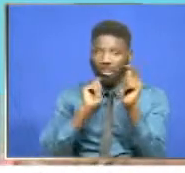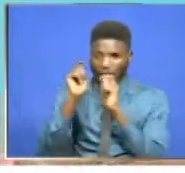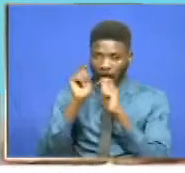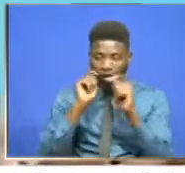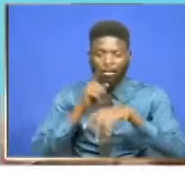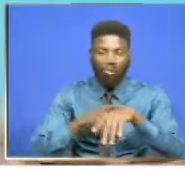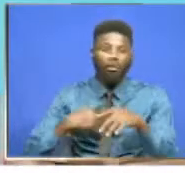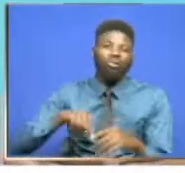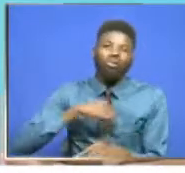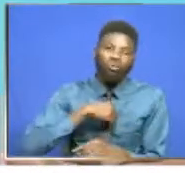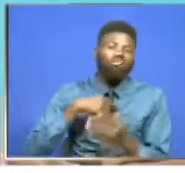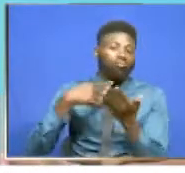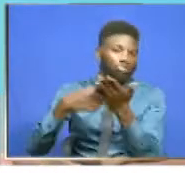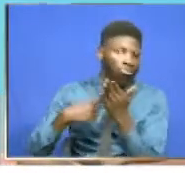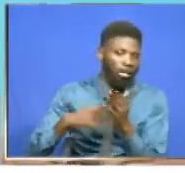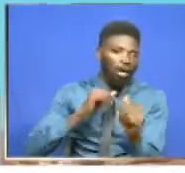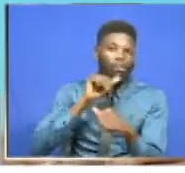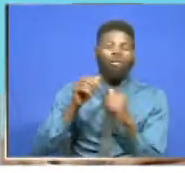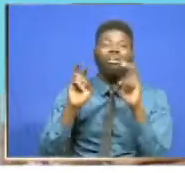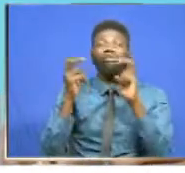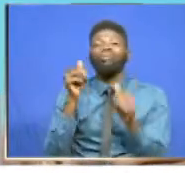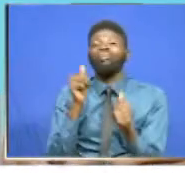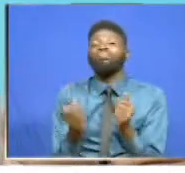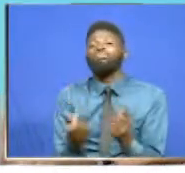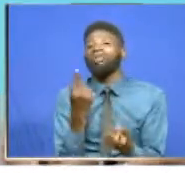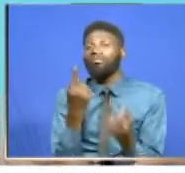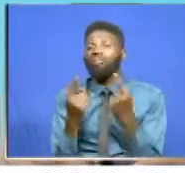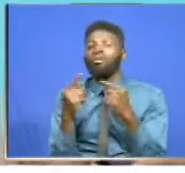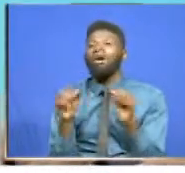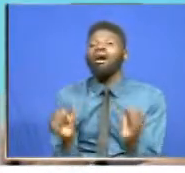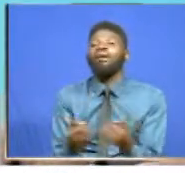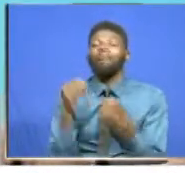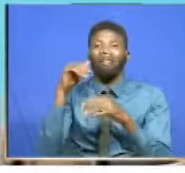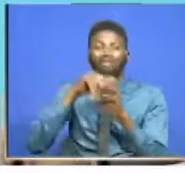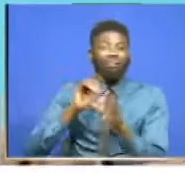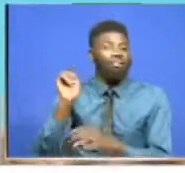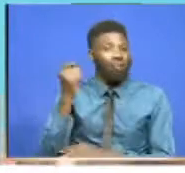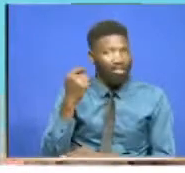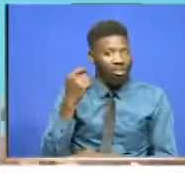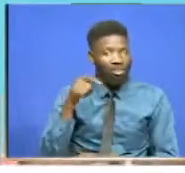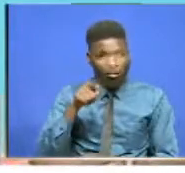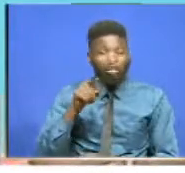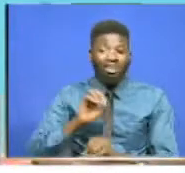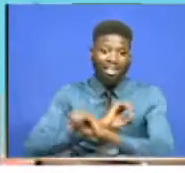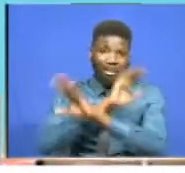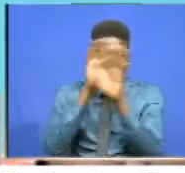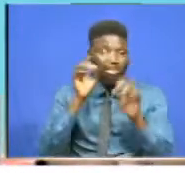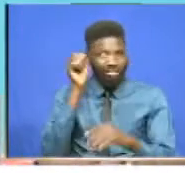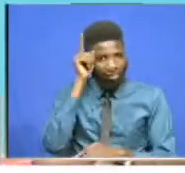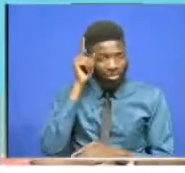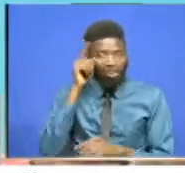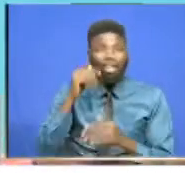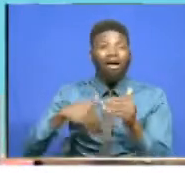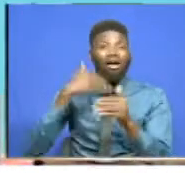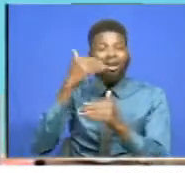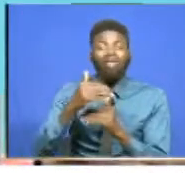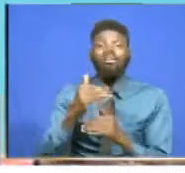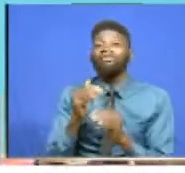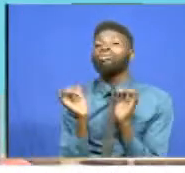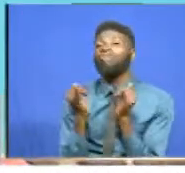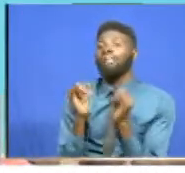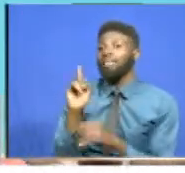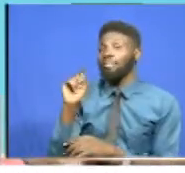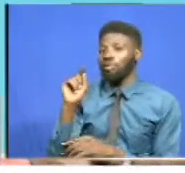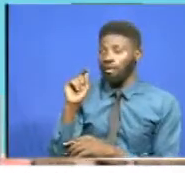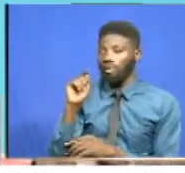of the issues that are shaping the conversation in the country. Now you have a clear understanding. We want to pave way for the Swahili version of the program,